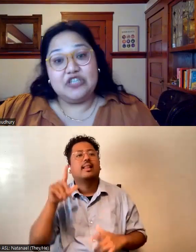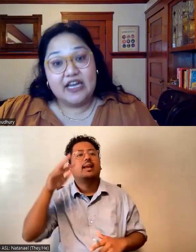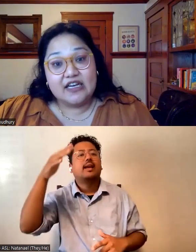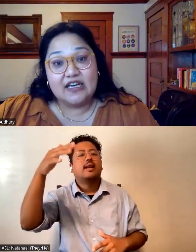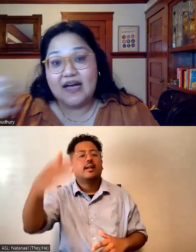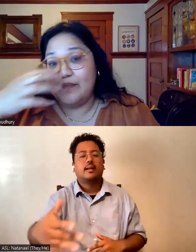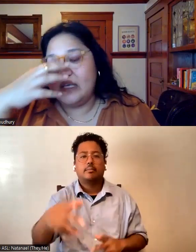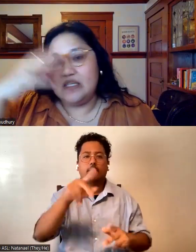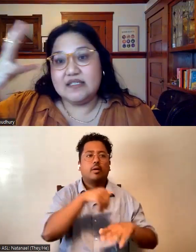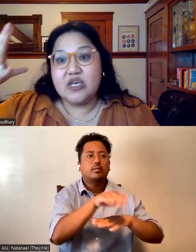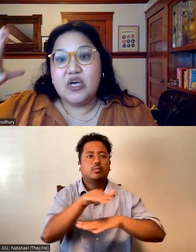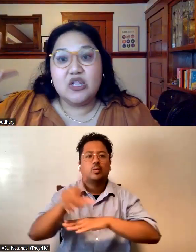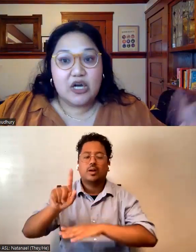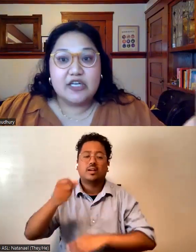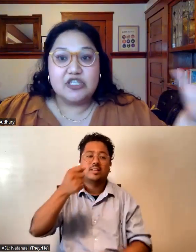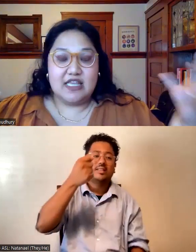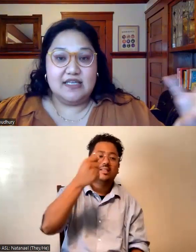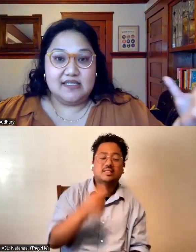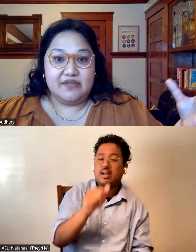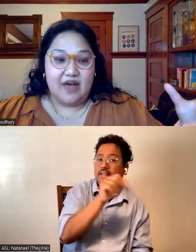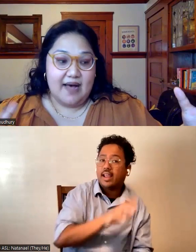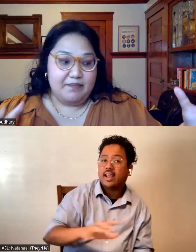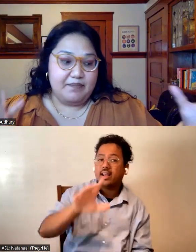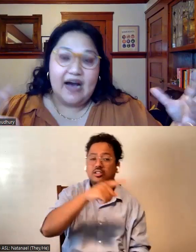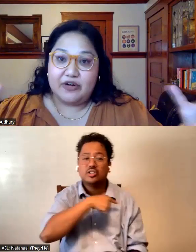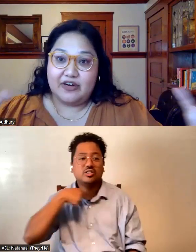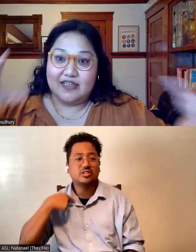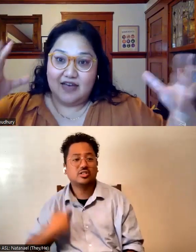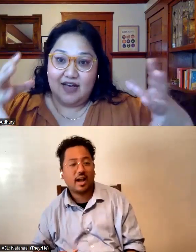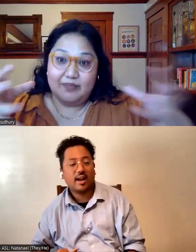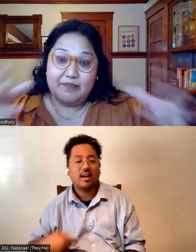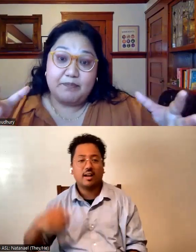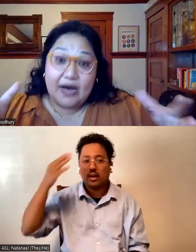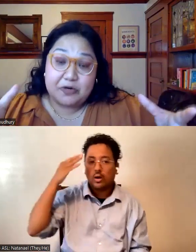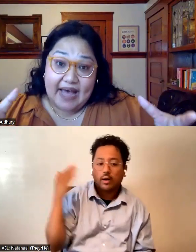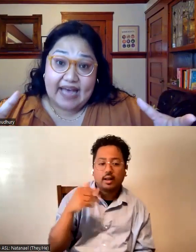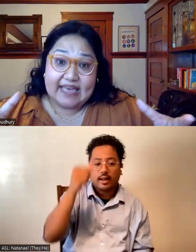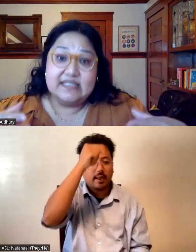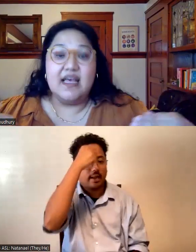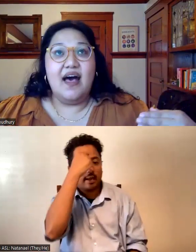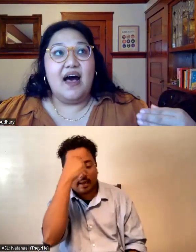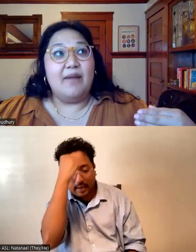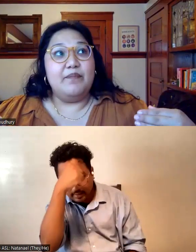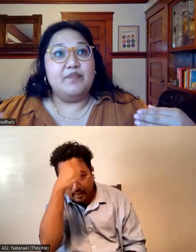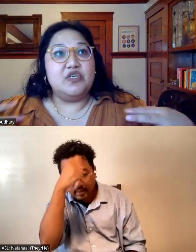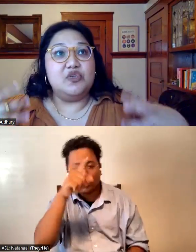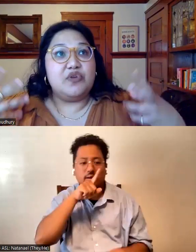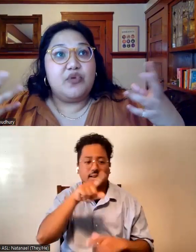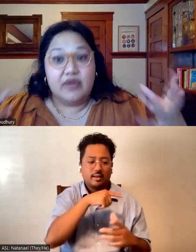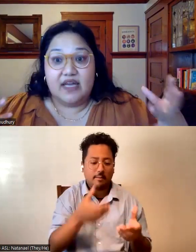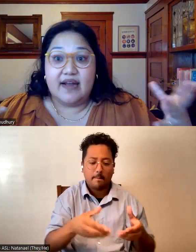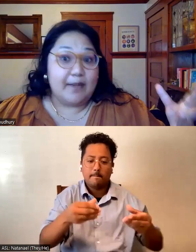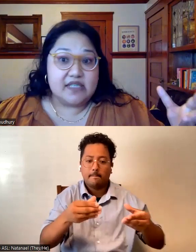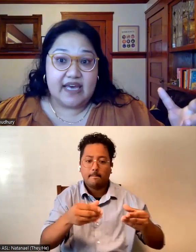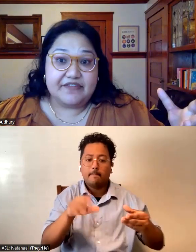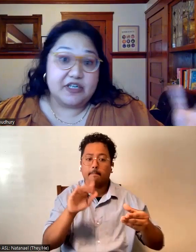and China in these large things of powdered bags to sort of